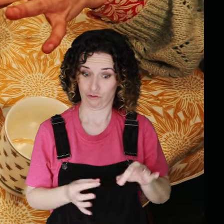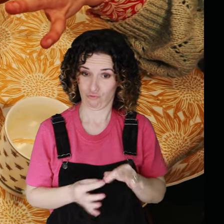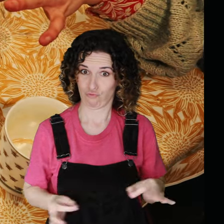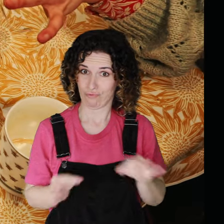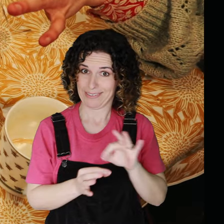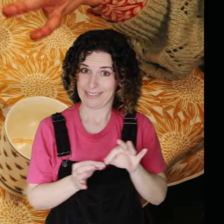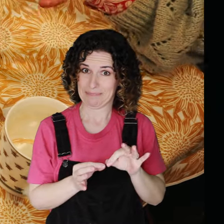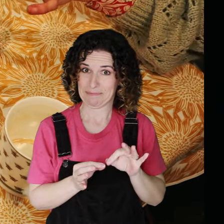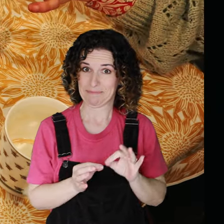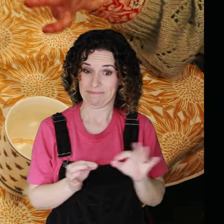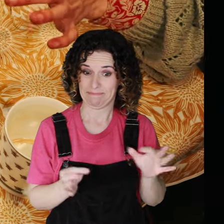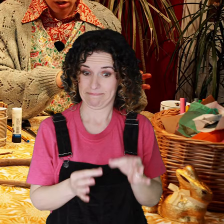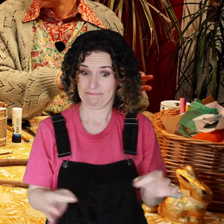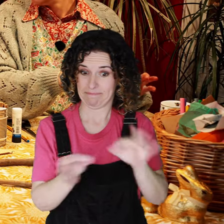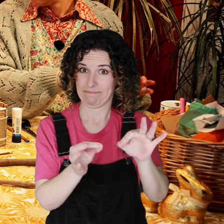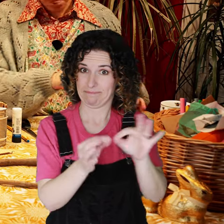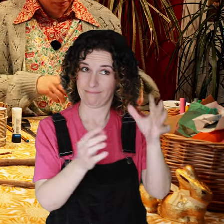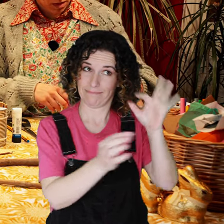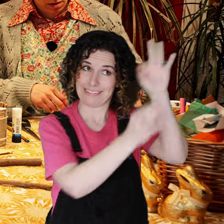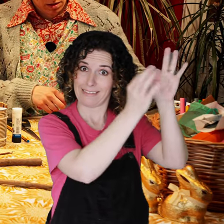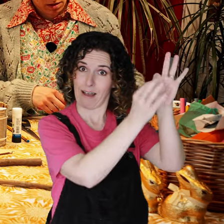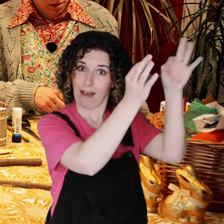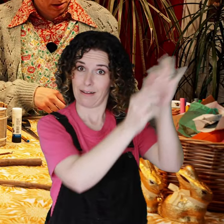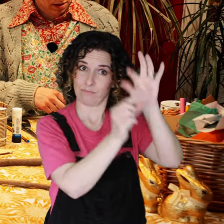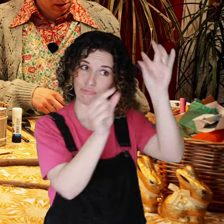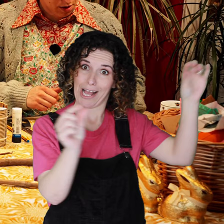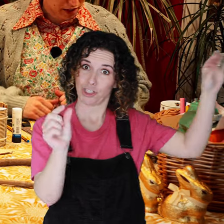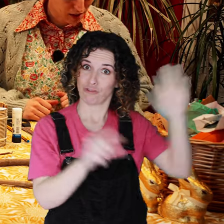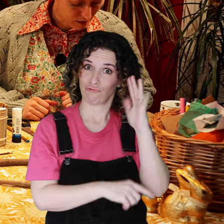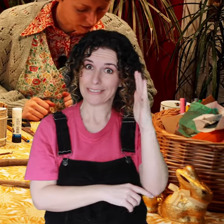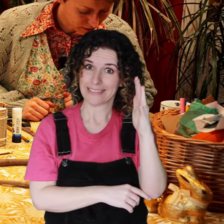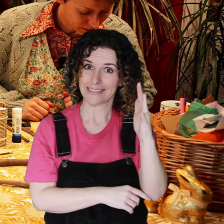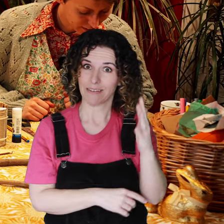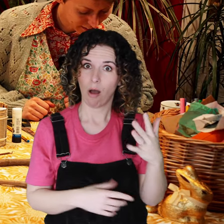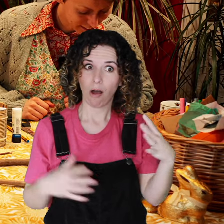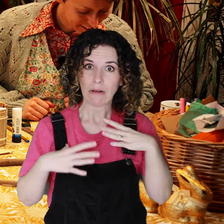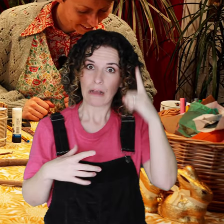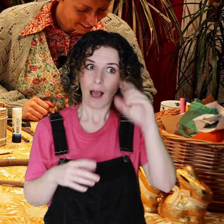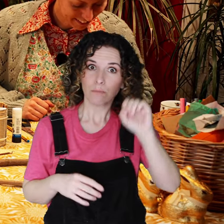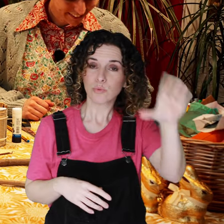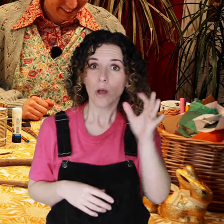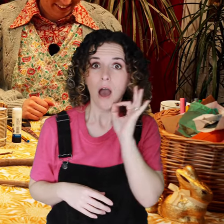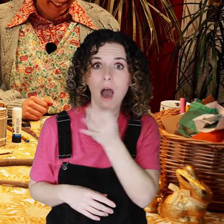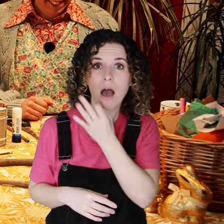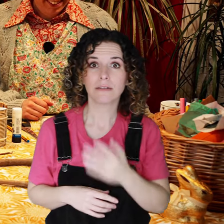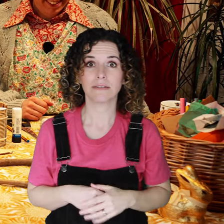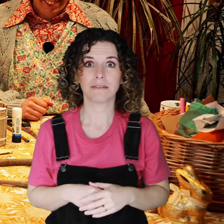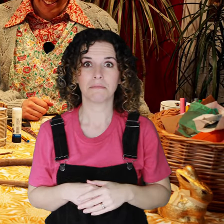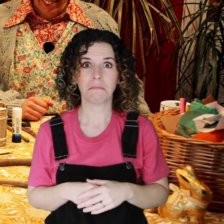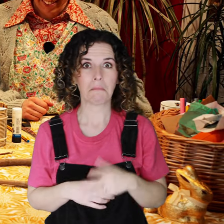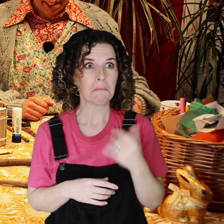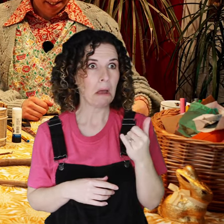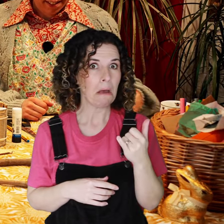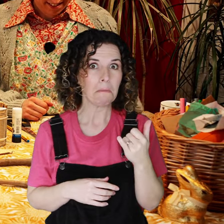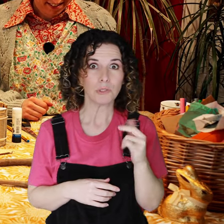to tie up to a branch. So now it's ready to go in the garden. There we go. And maybe in a little while you might have a few bees.